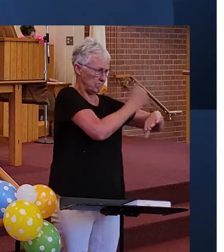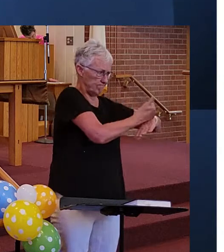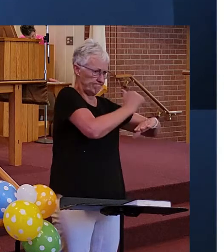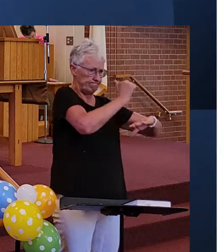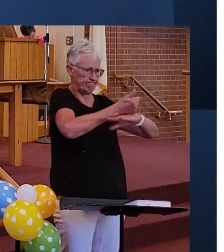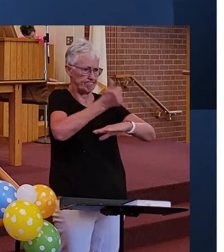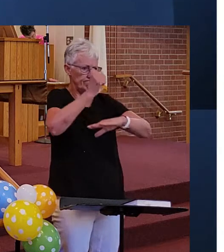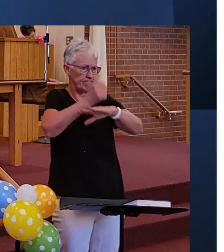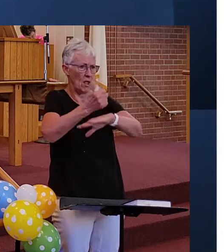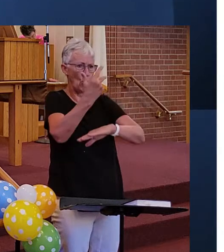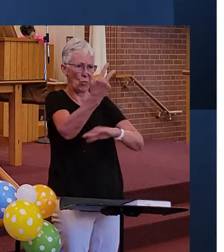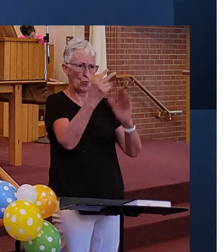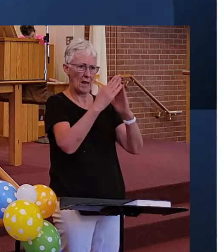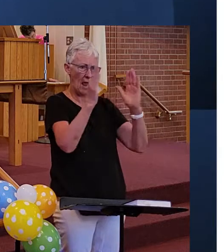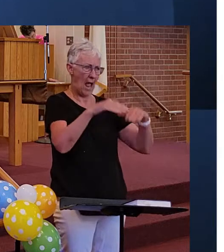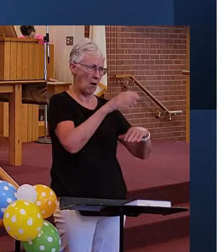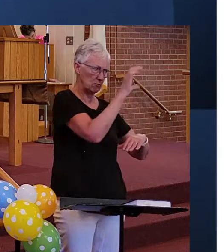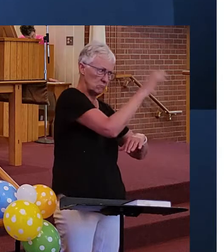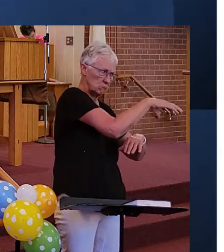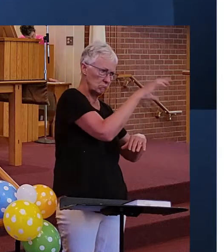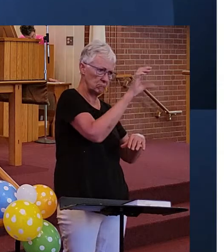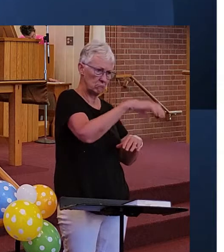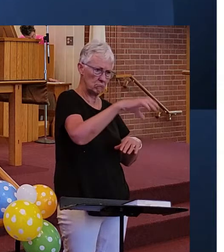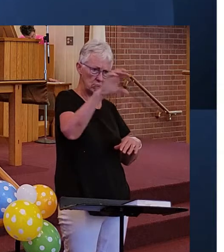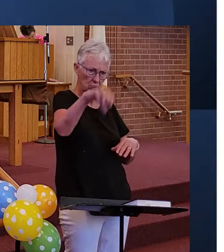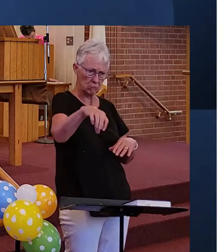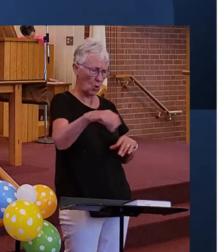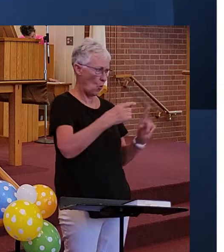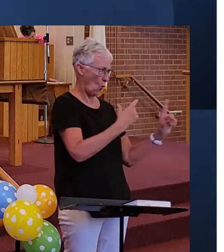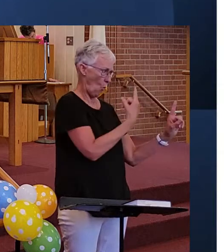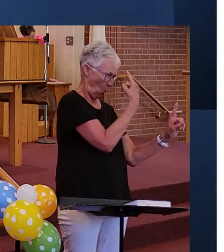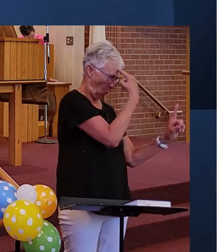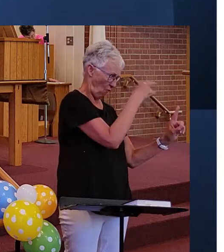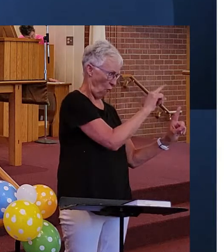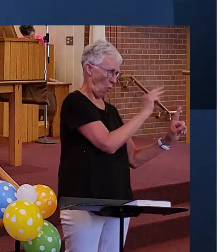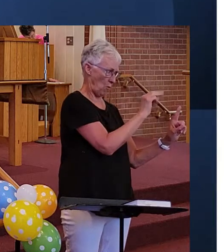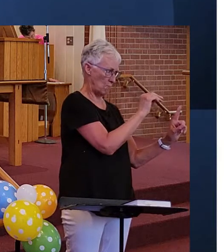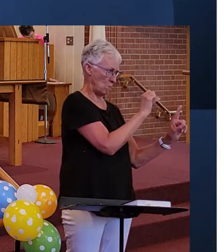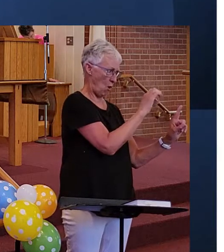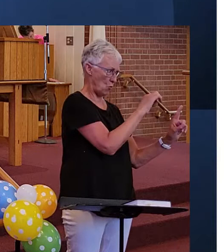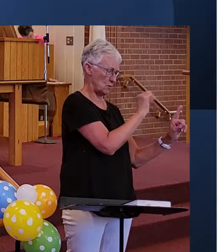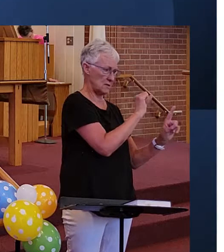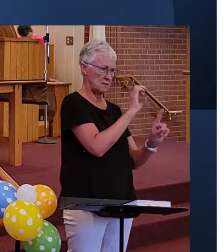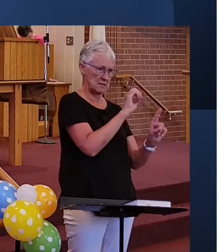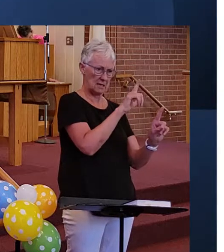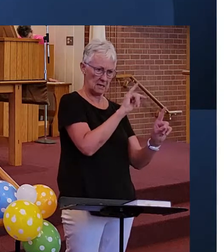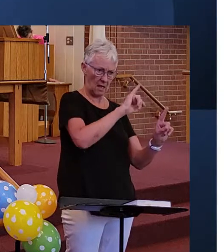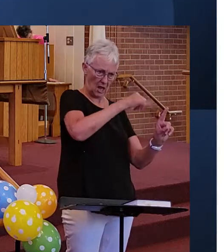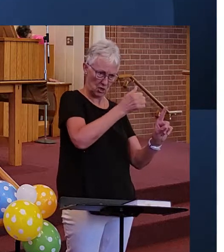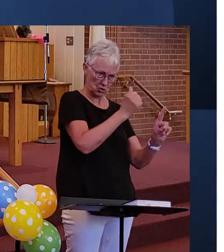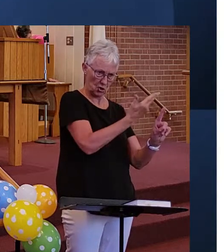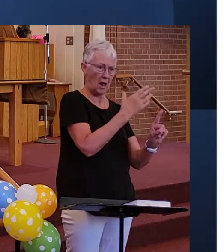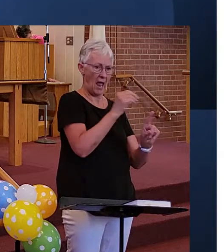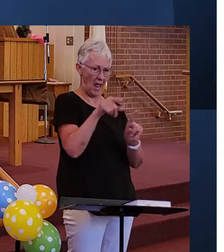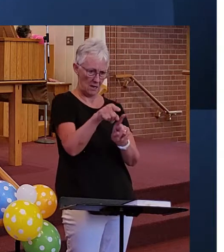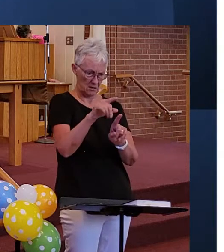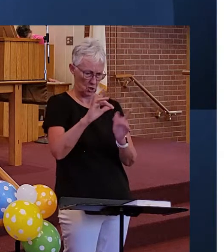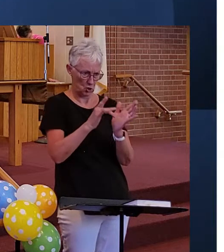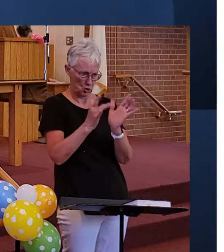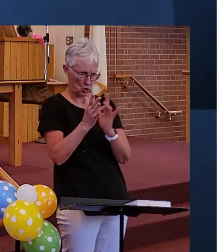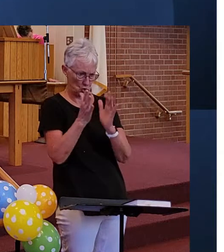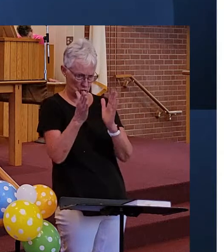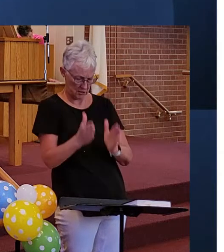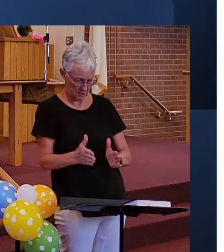one for Moses, and one for Elijah." While he was saying this, a cloud came